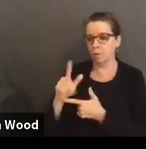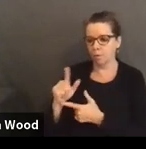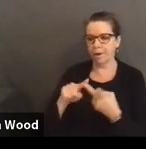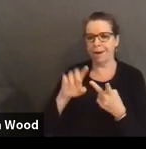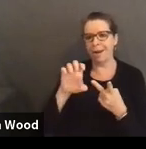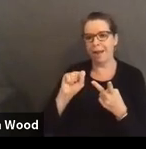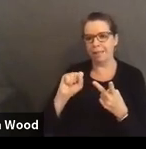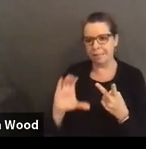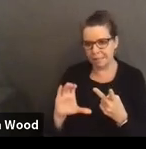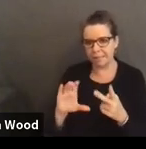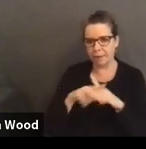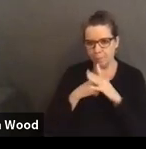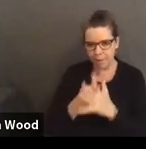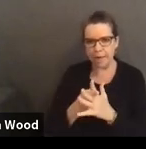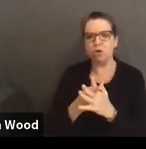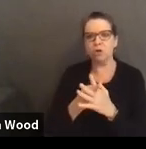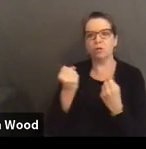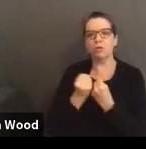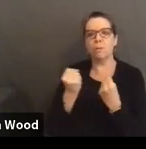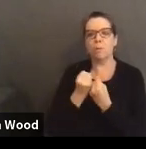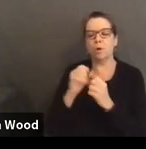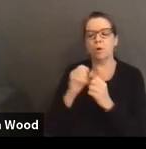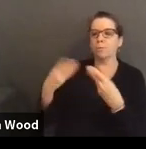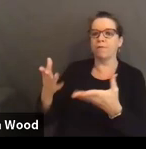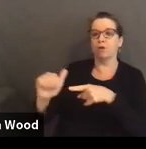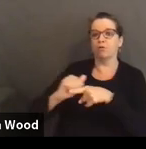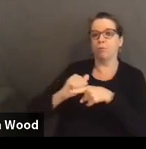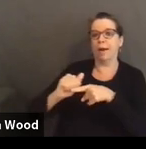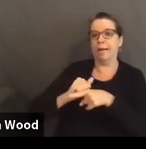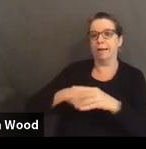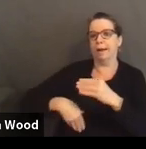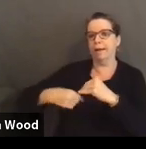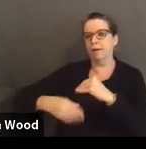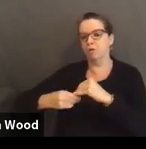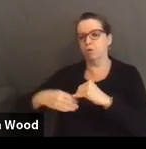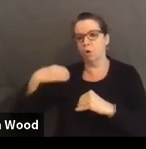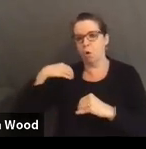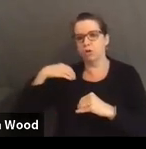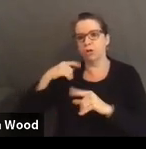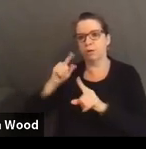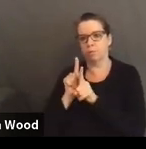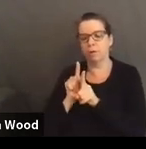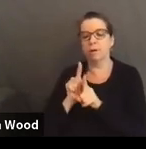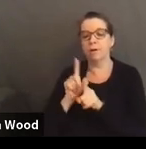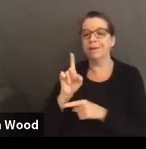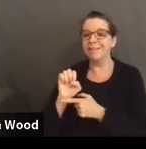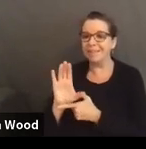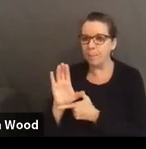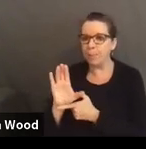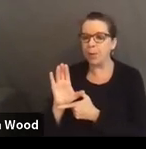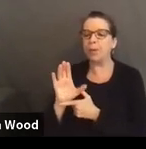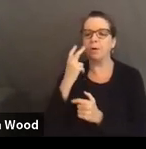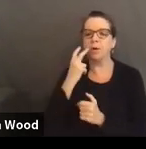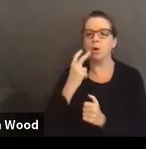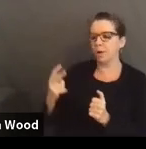ESC implementation supports to help provide training and additional coaching. In December, there's a reflection